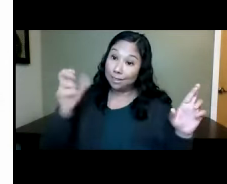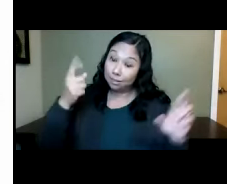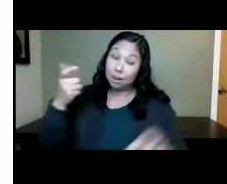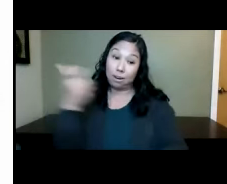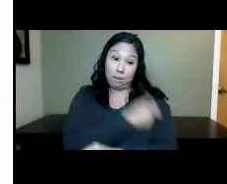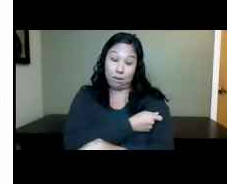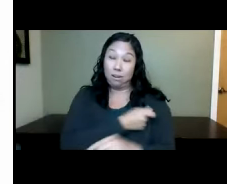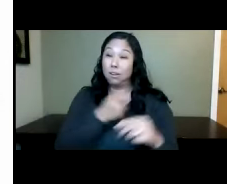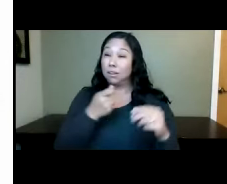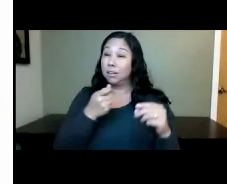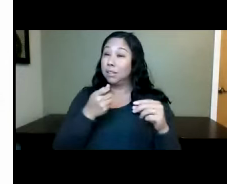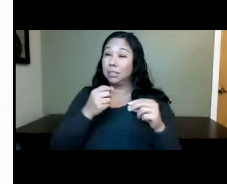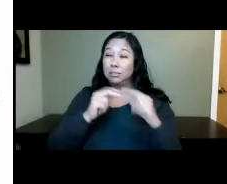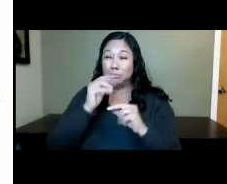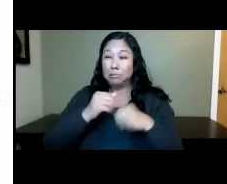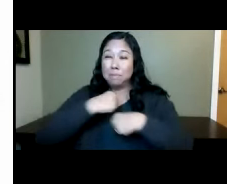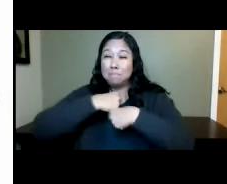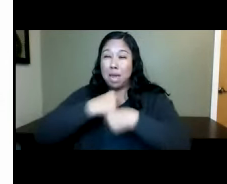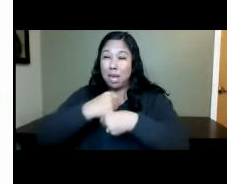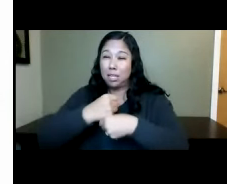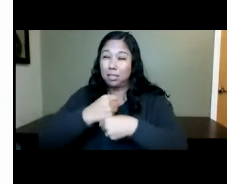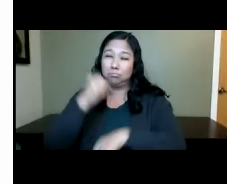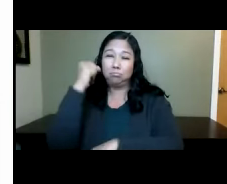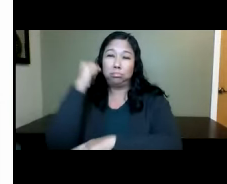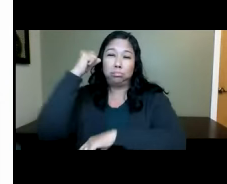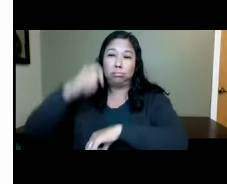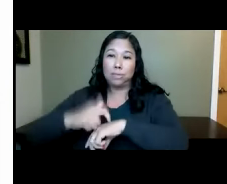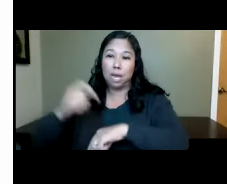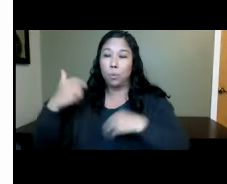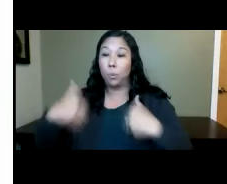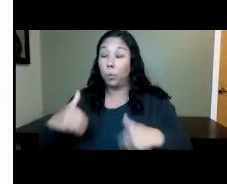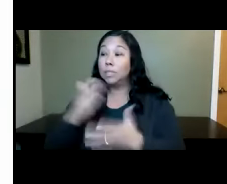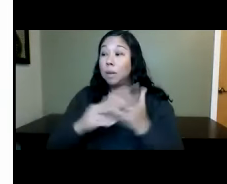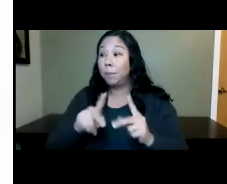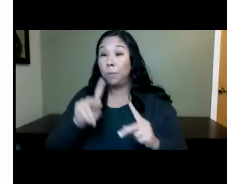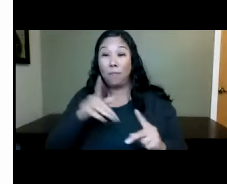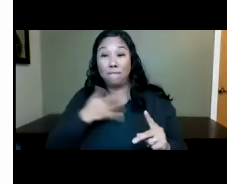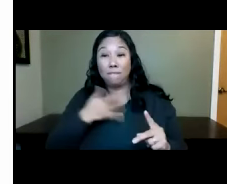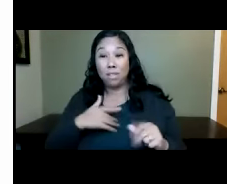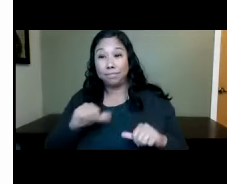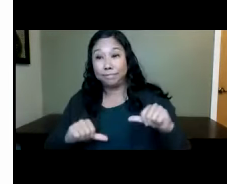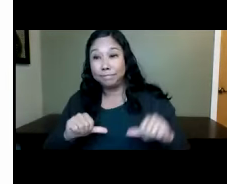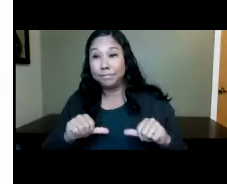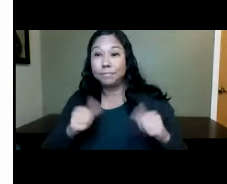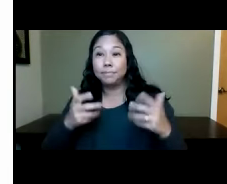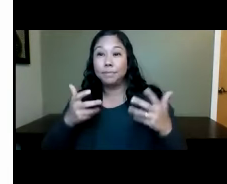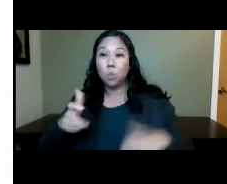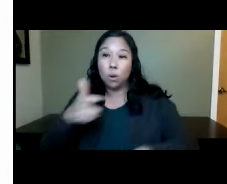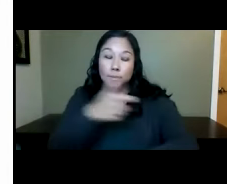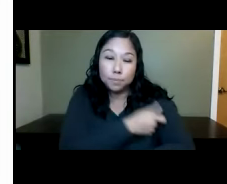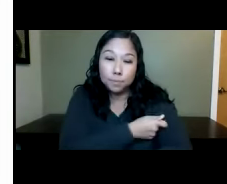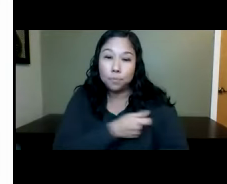record time, and there are still some who are hesitant to get the vaccine. This is the most